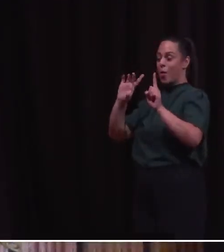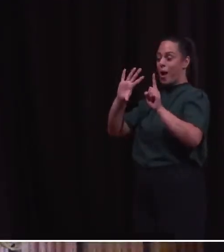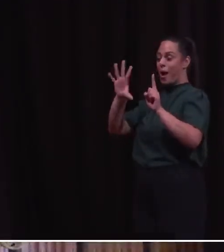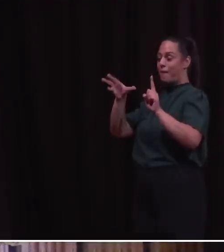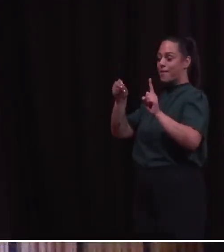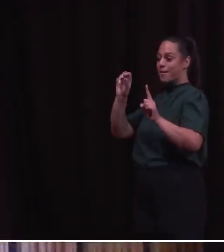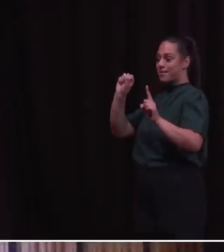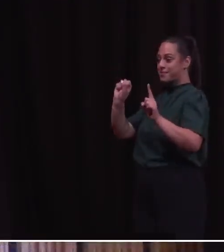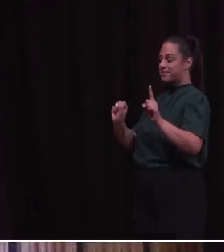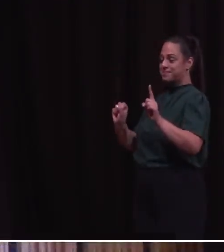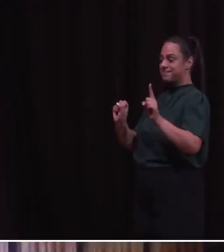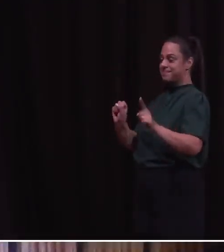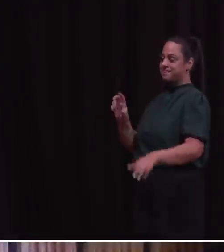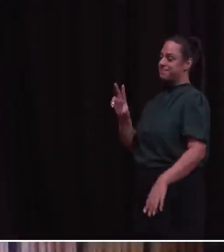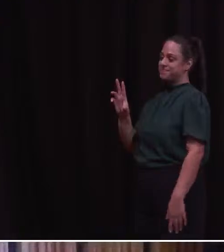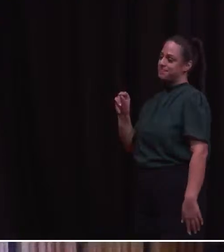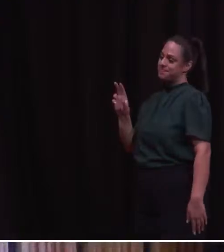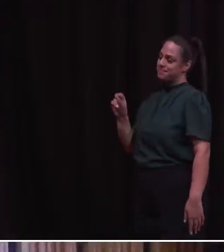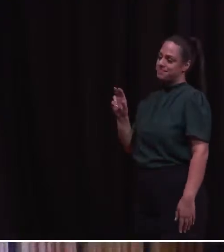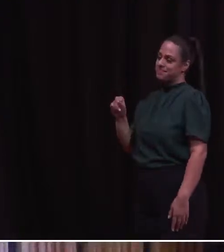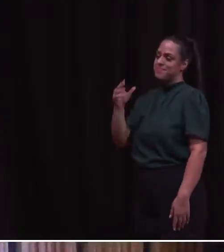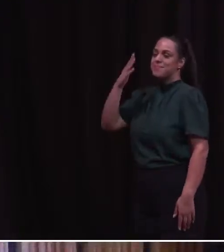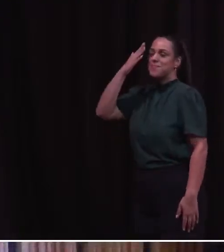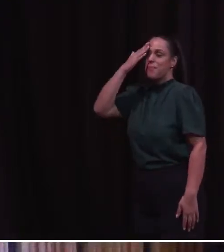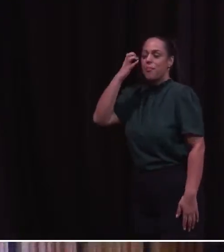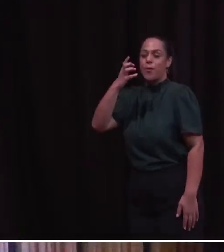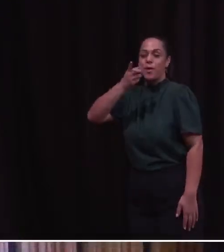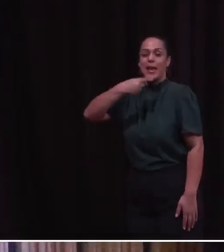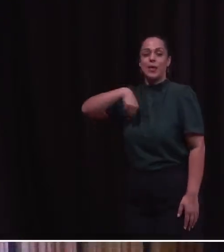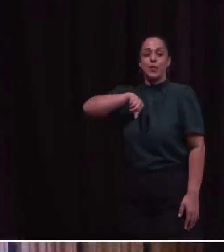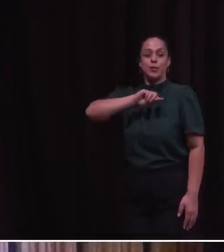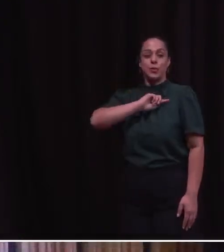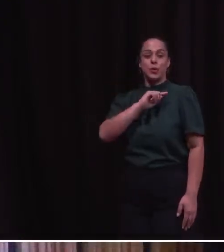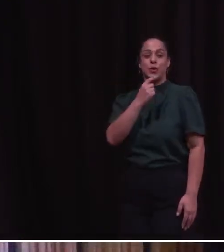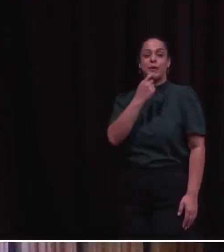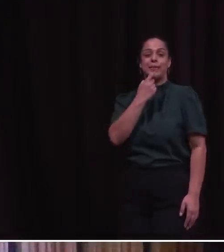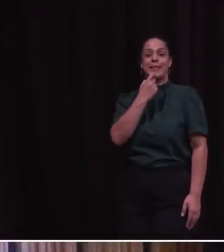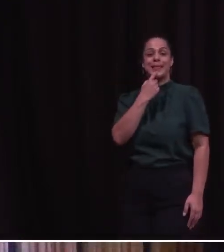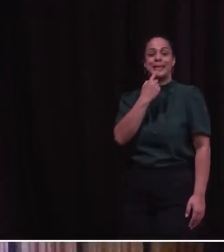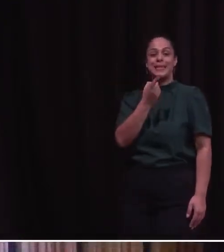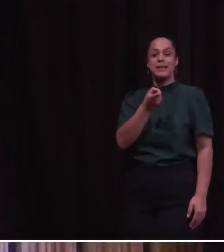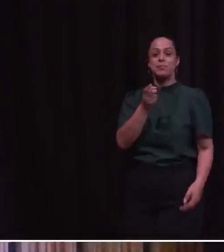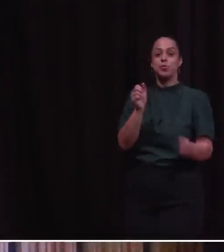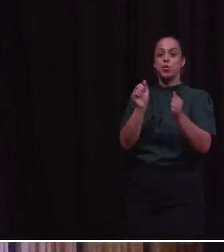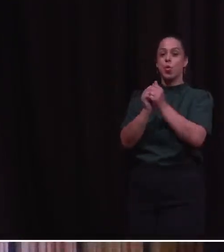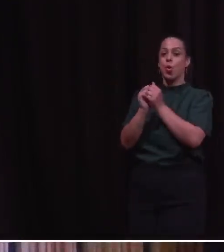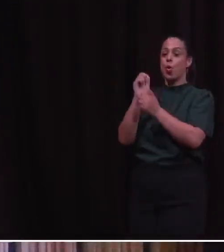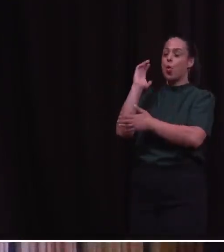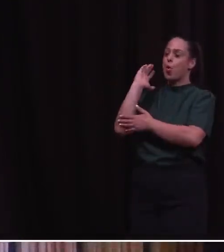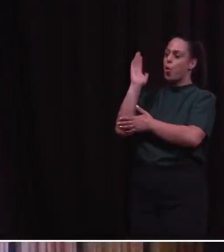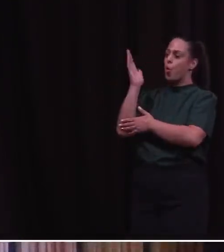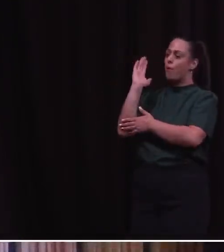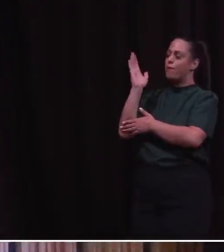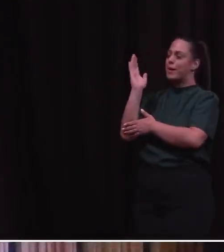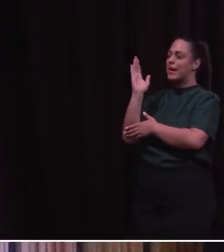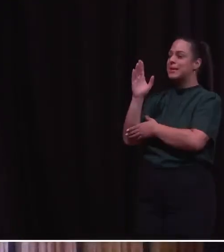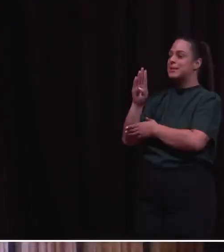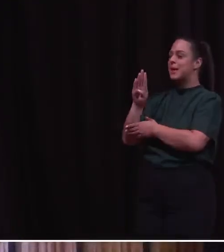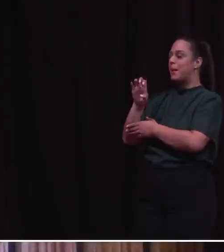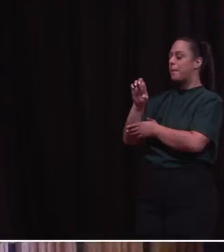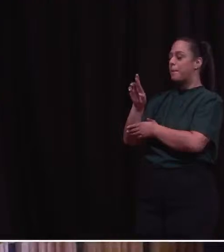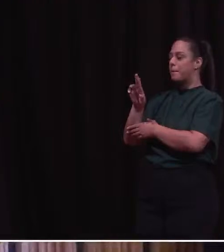talk about the Berlin Conference of 1884, and for many Africans in